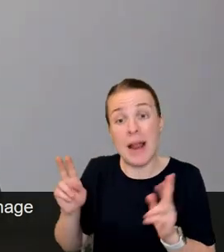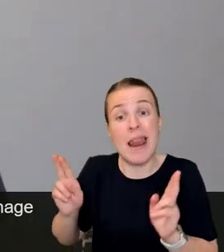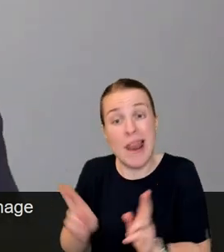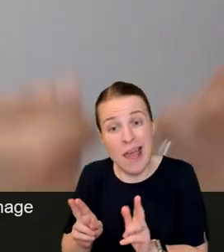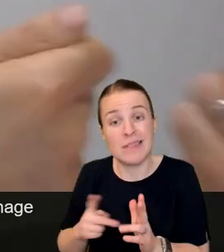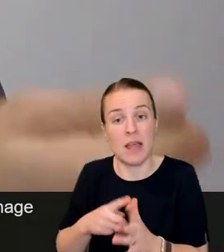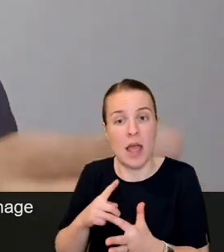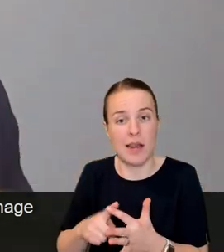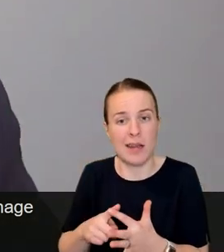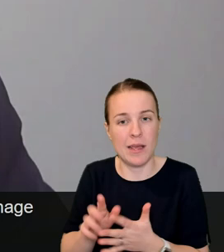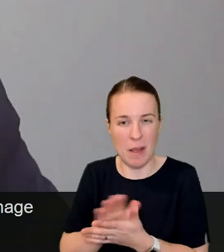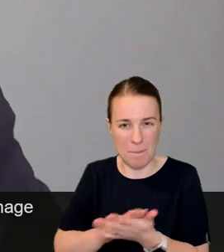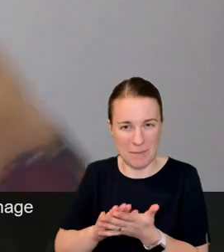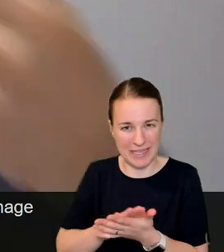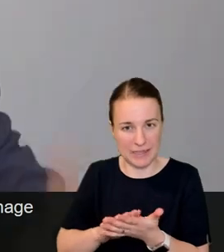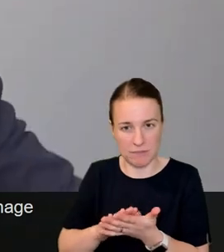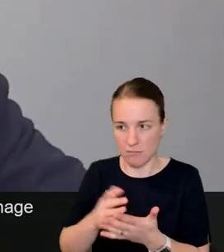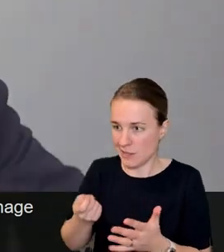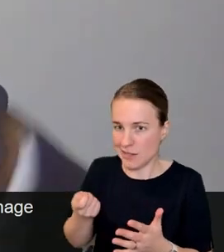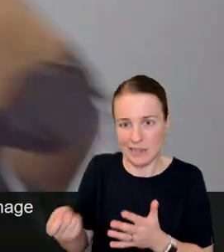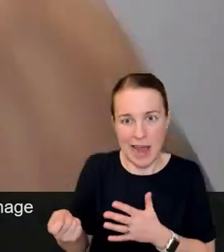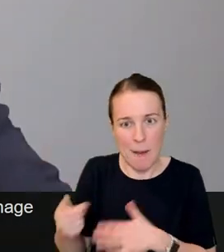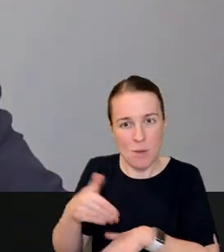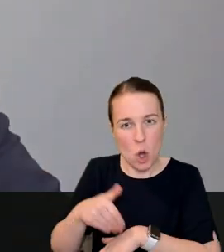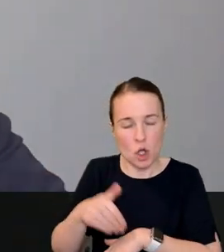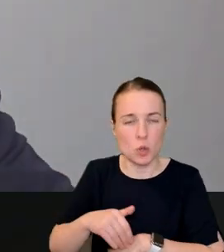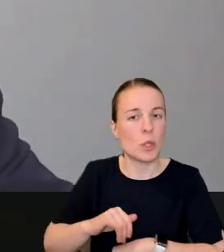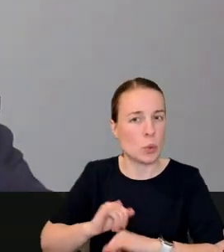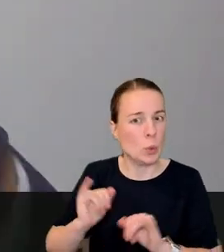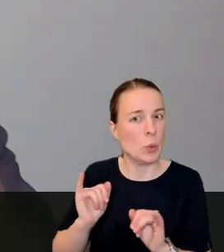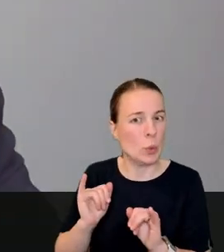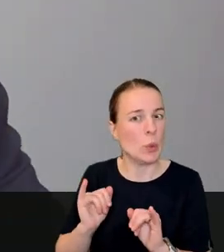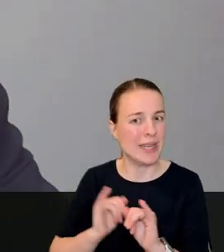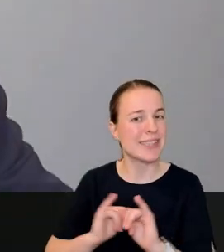are far more serious. And that's why we've got to carry on investing in young people,